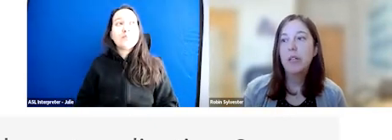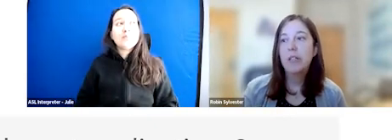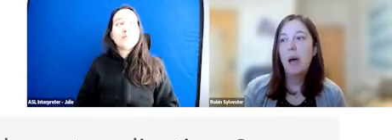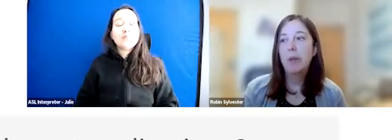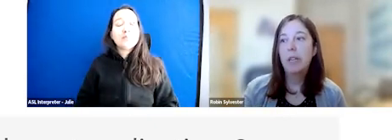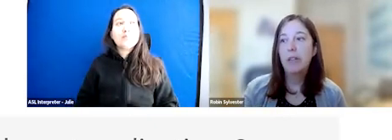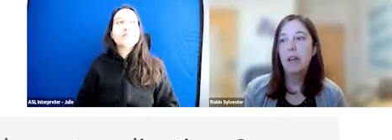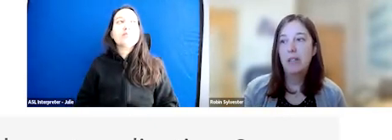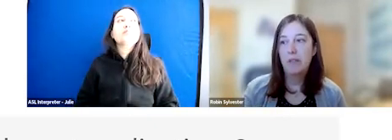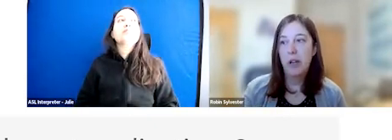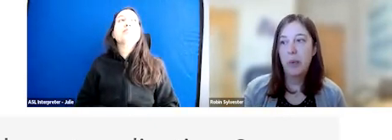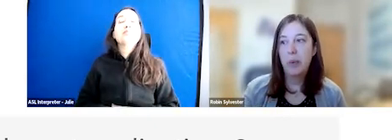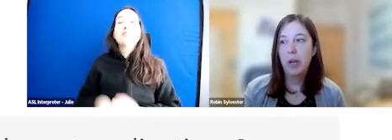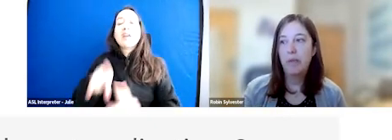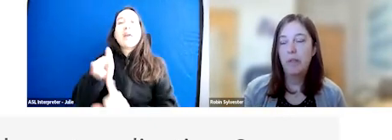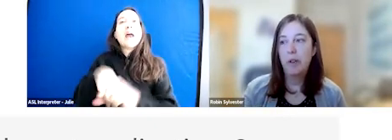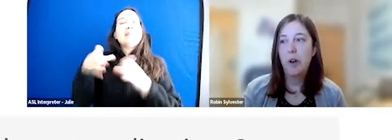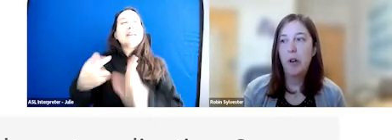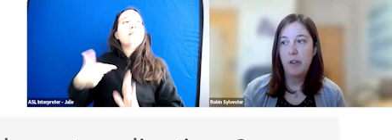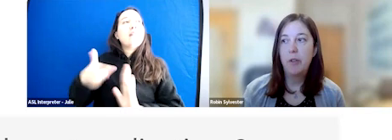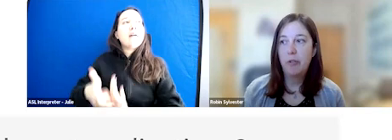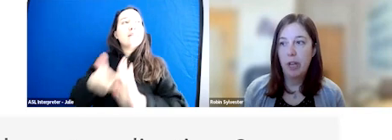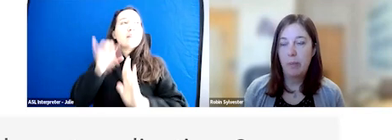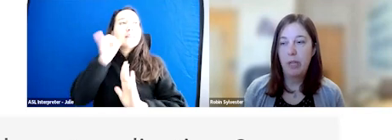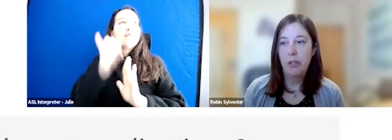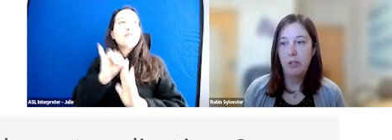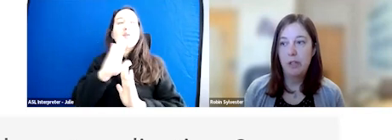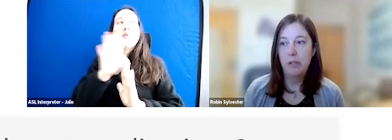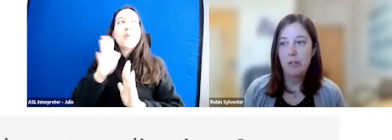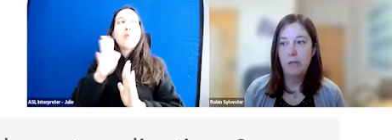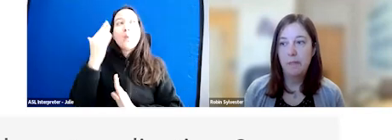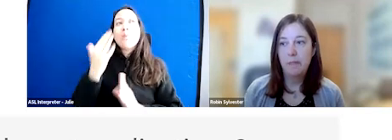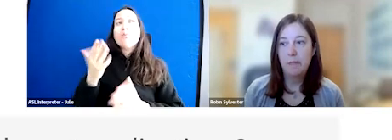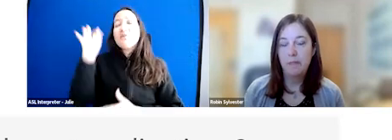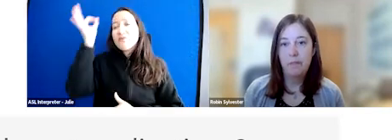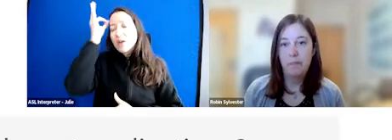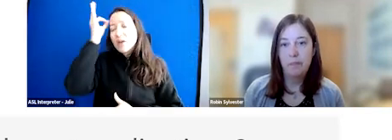So what is the applicant identifier required for all federal grant applications?